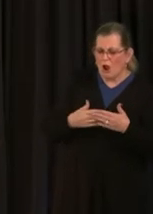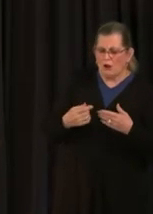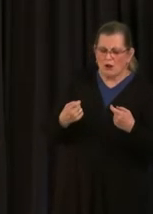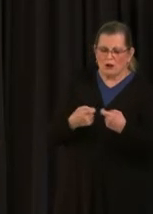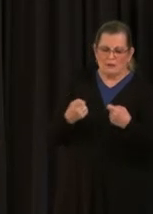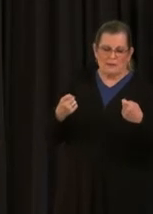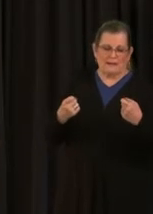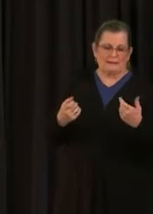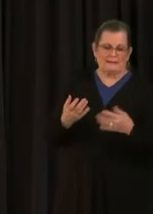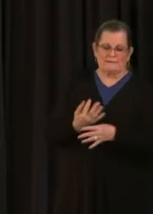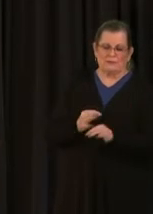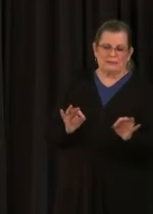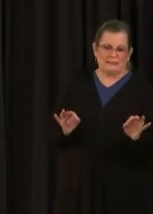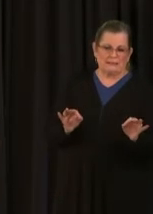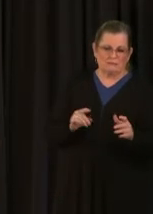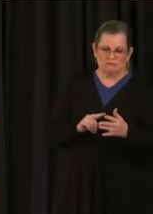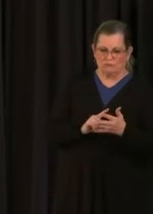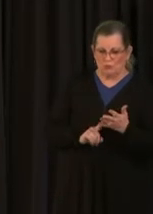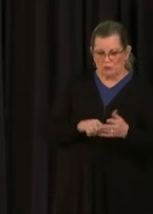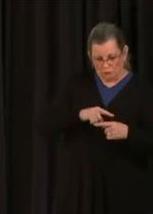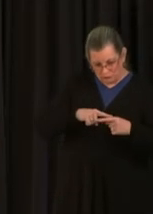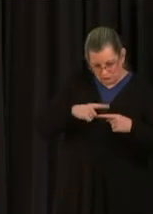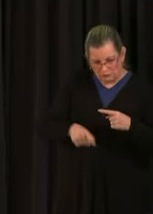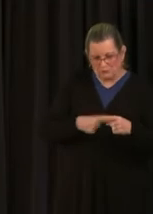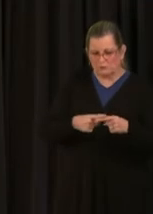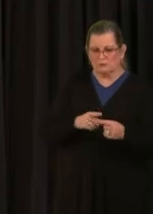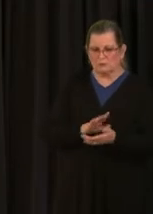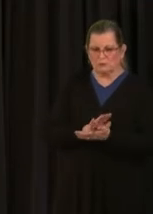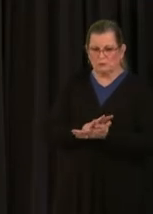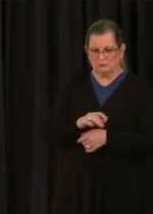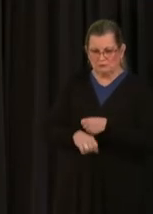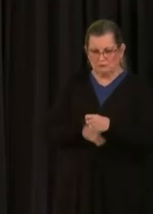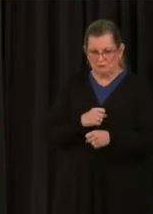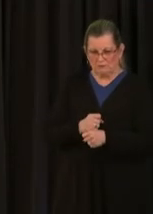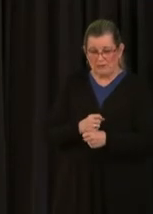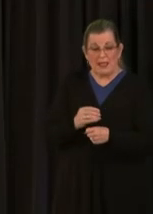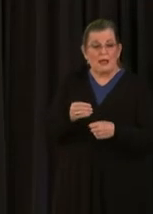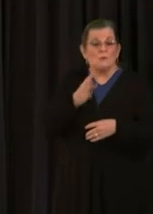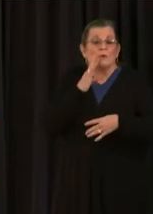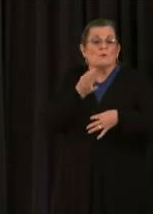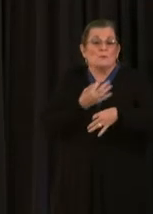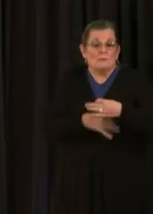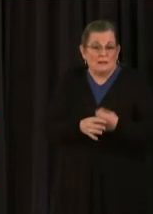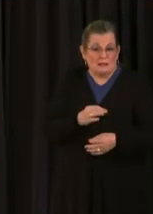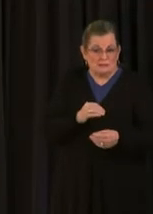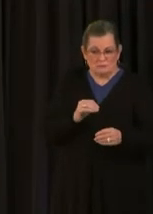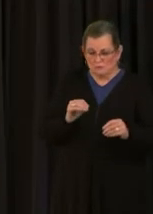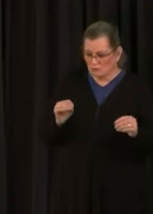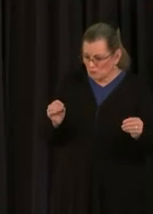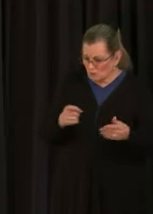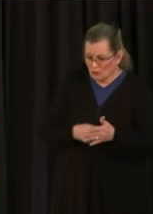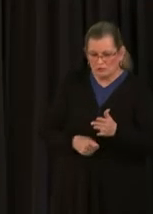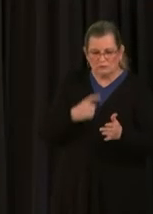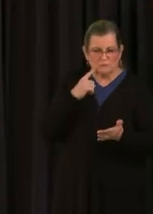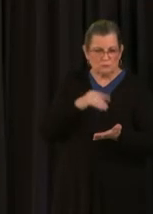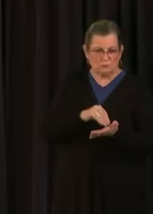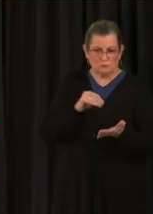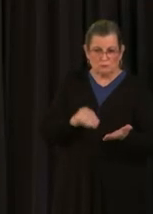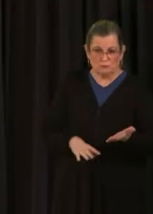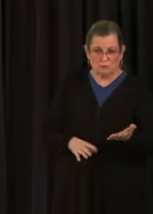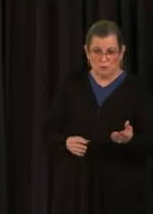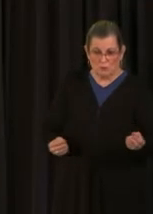free for them to use. And again, if they lose the card, we replace it for free, so there's no cost to the students. If